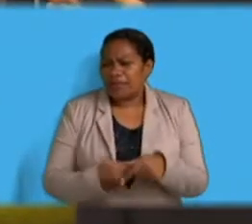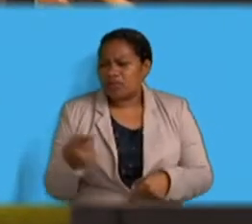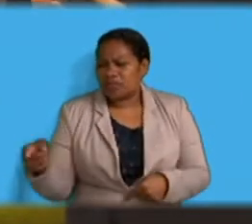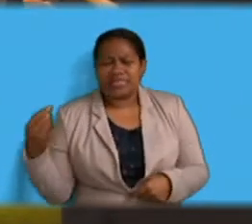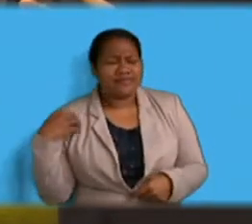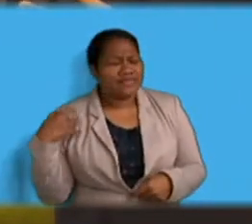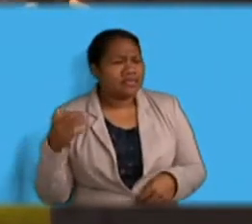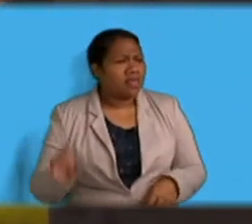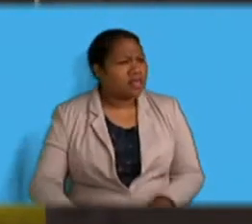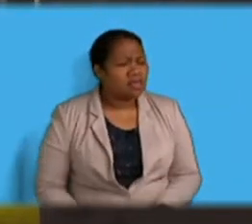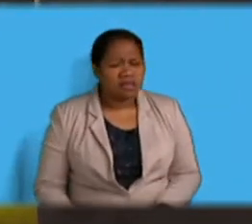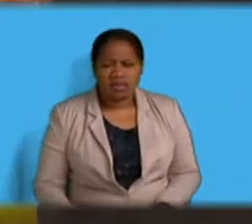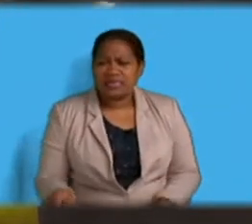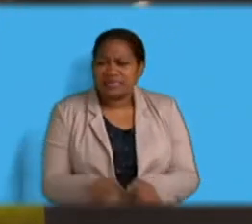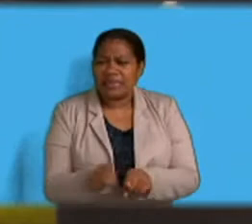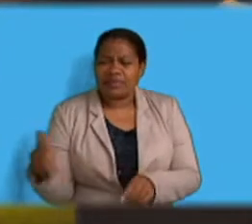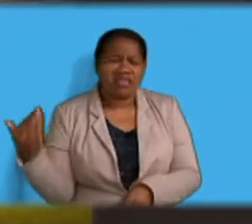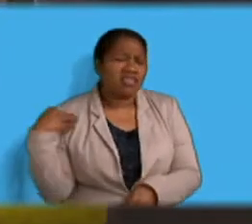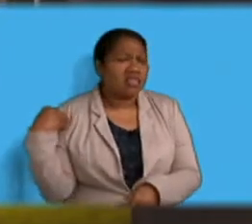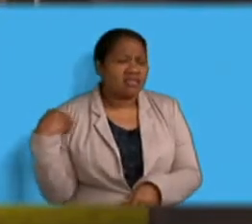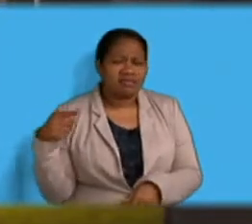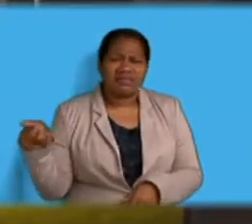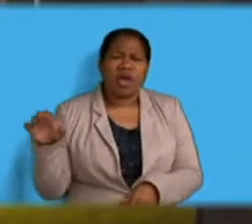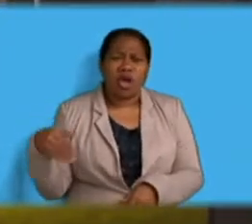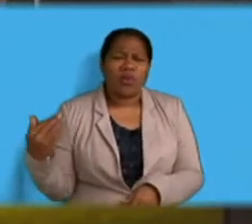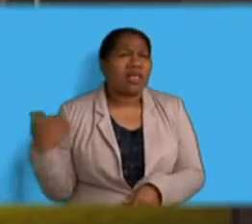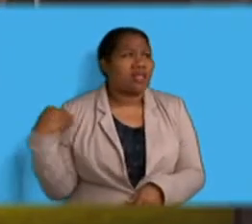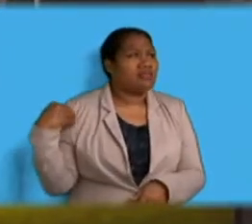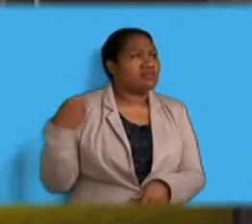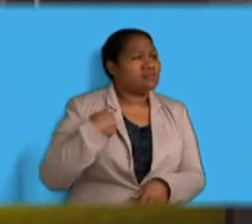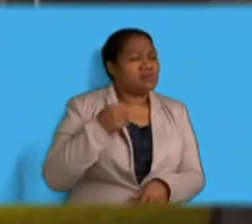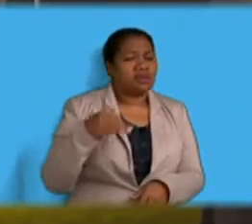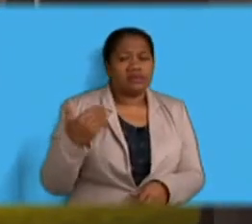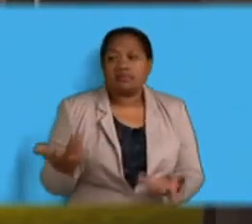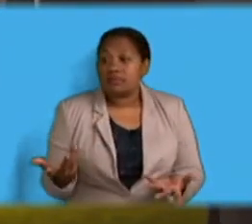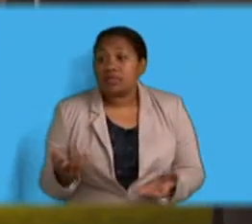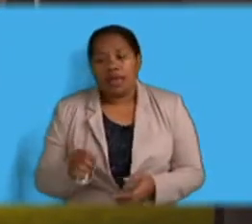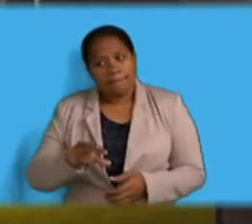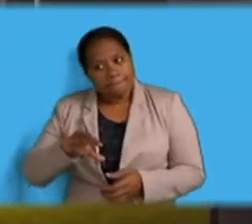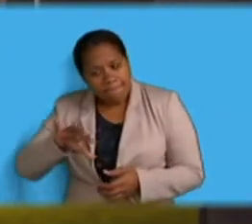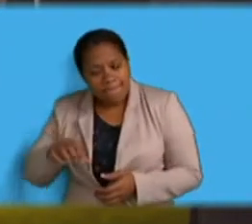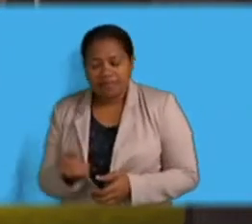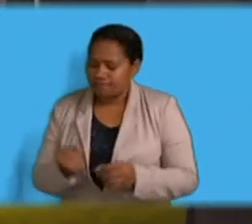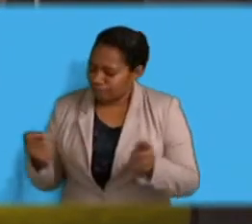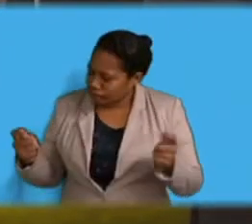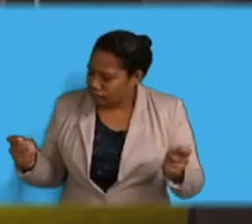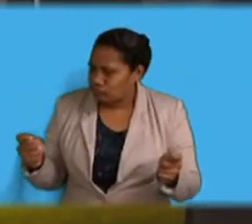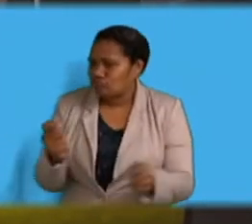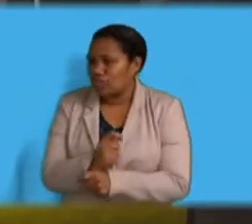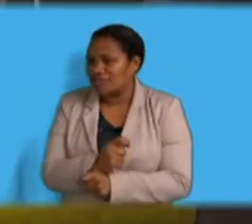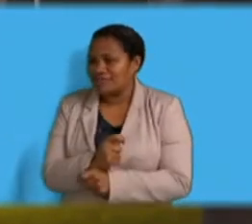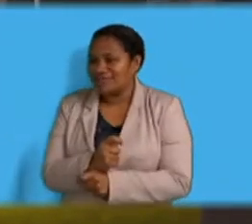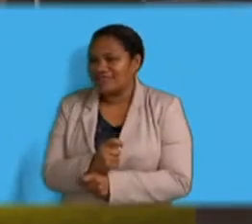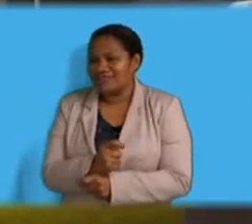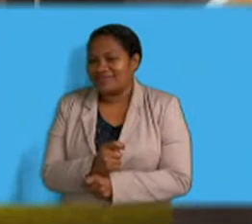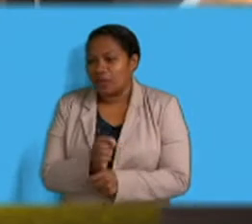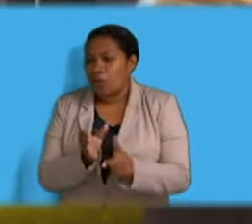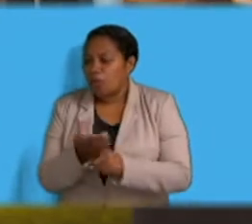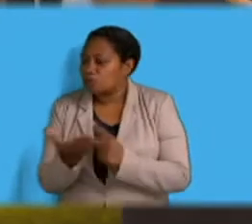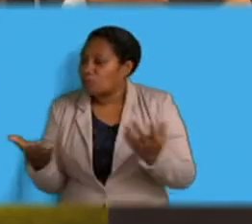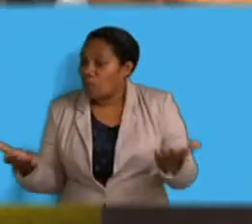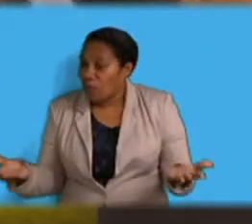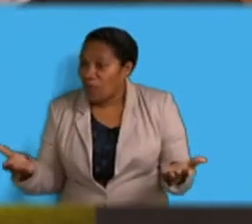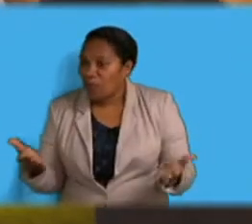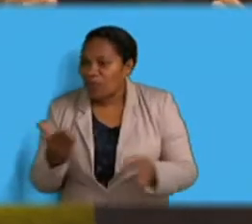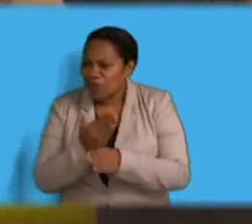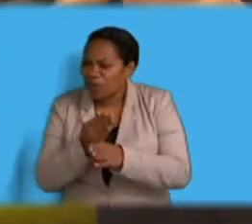application. Oh, that fellow is harassing me all the time. We have to change that culture. In the same way, we have to change